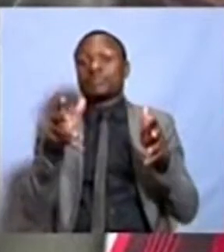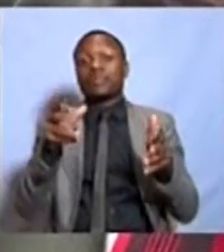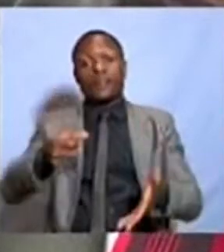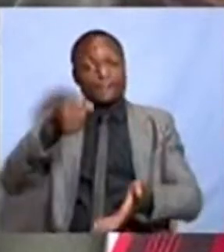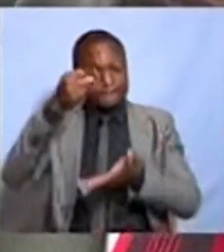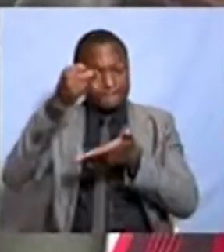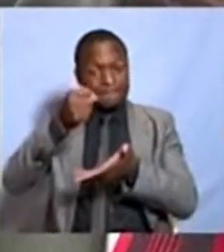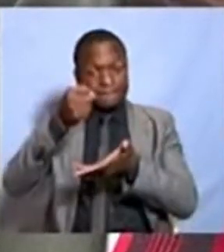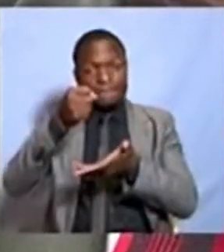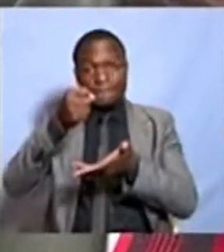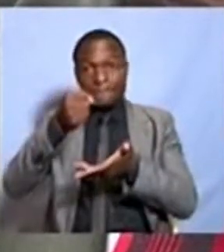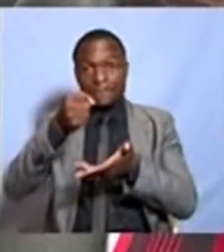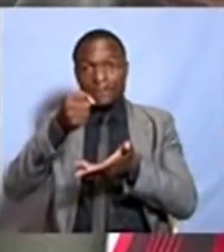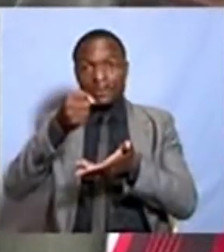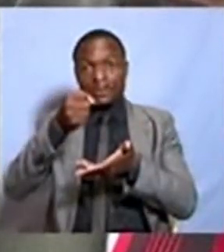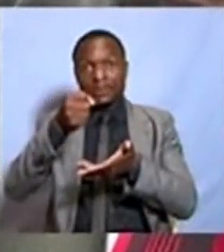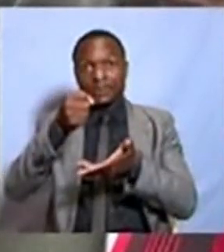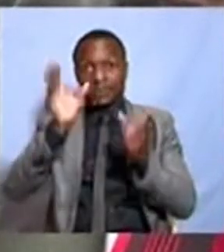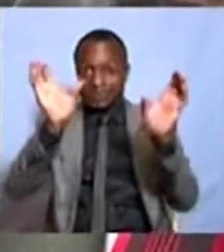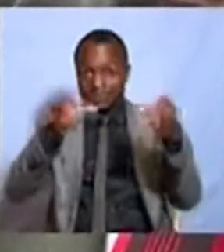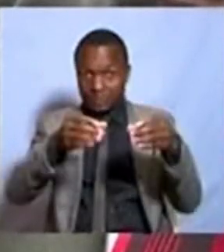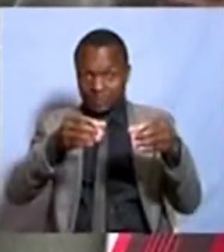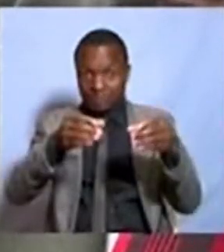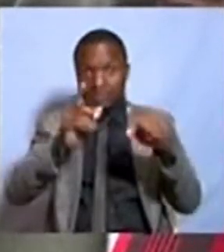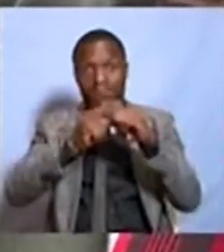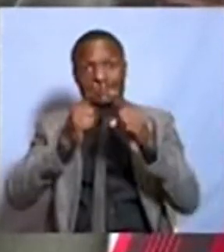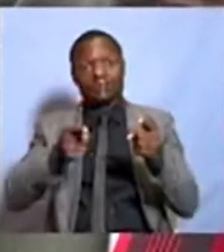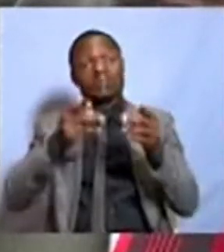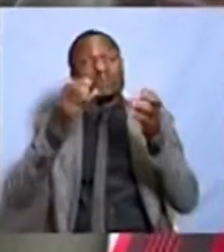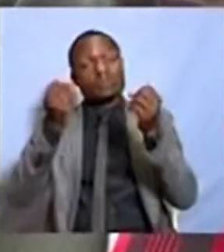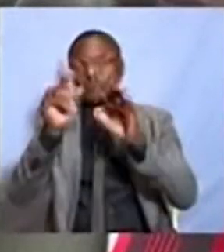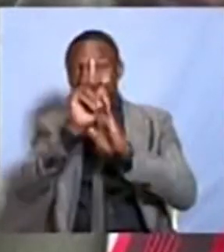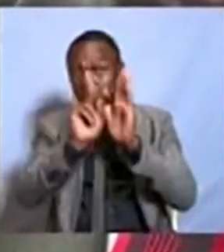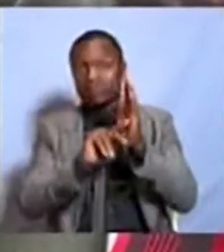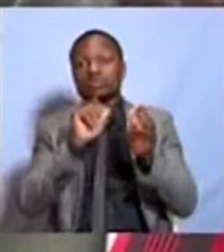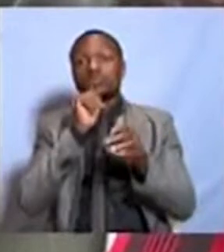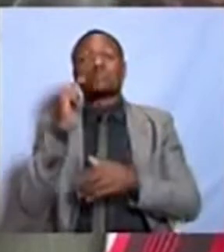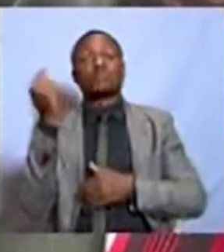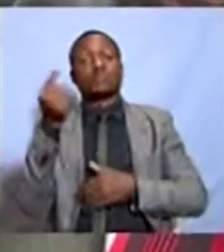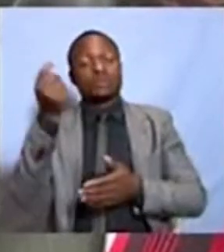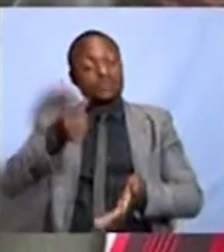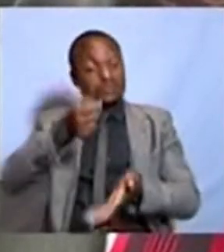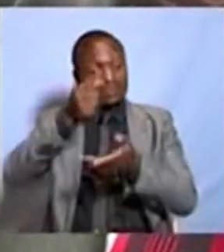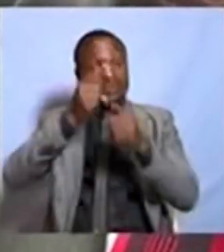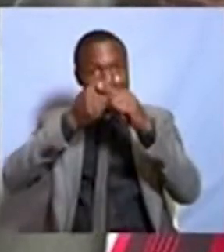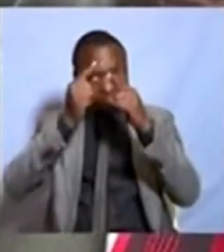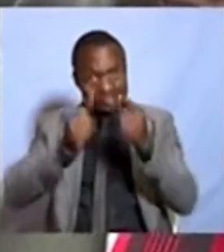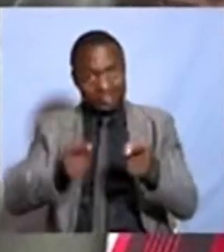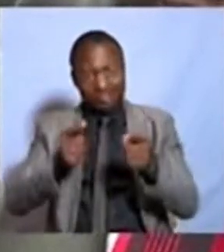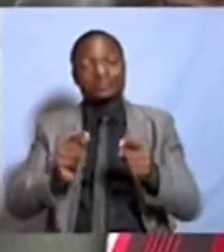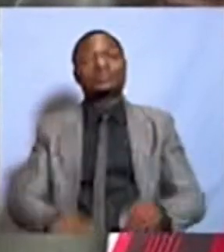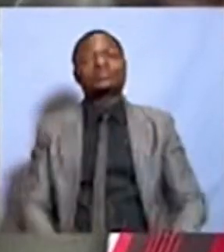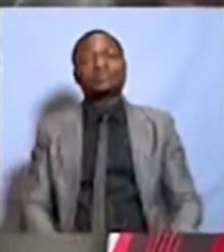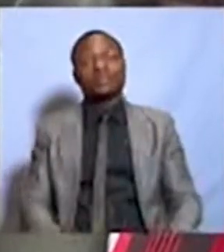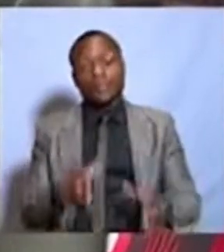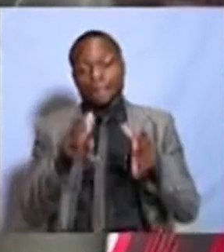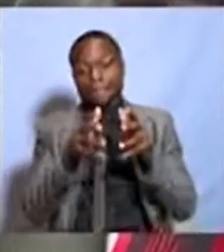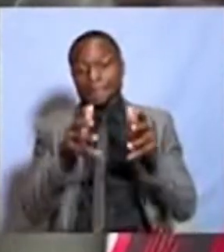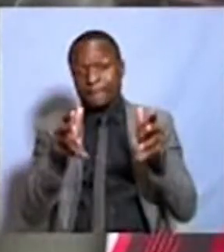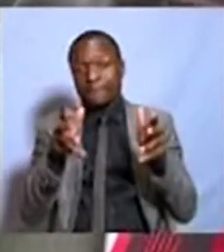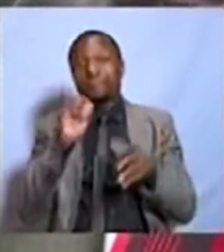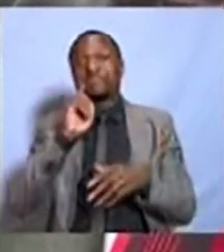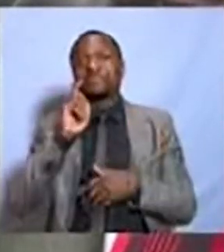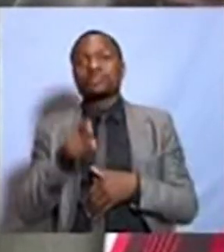committee, and obviously to sector committees, but on policy issues, not on the budget. But on the expanded, it has to be